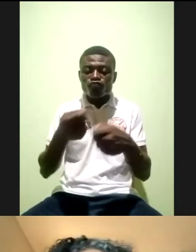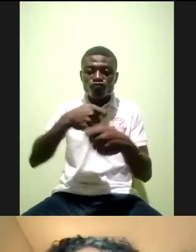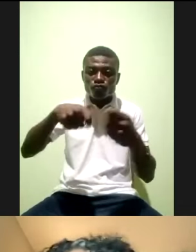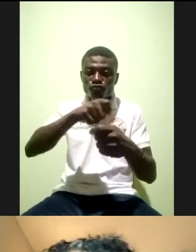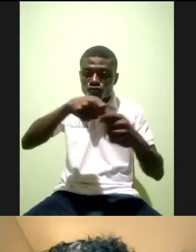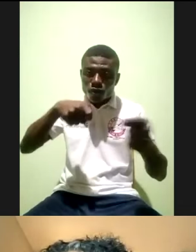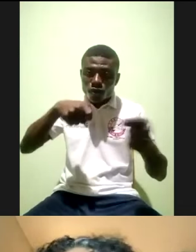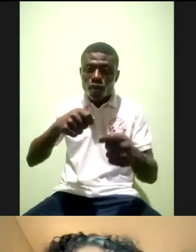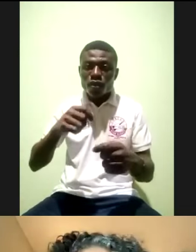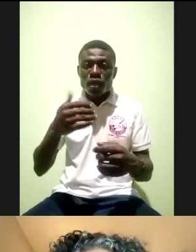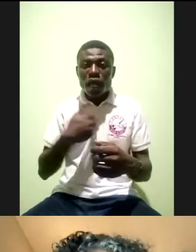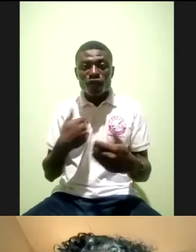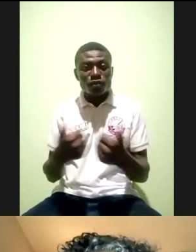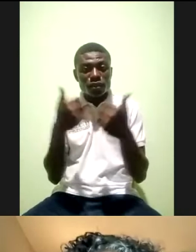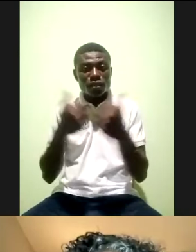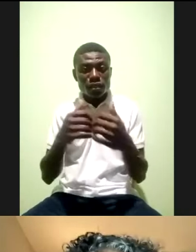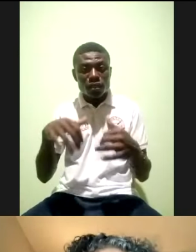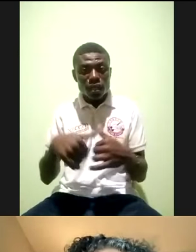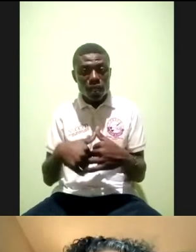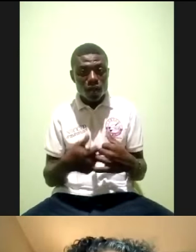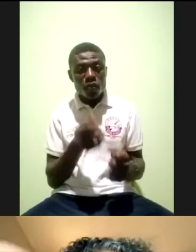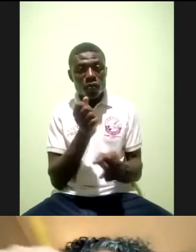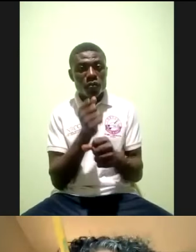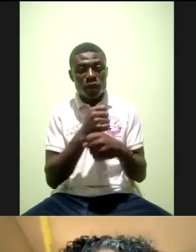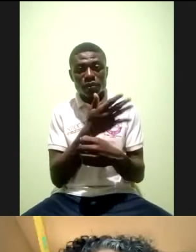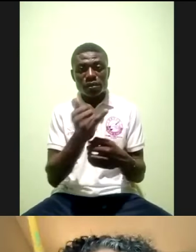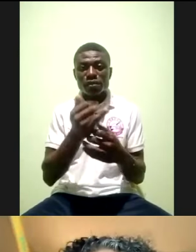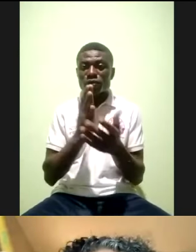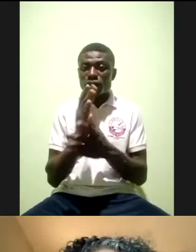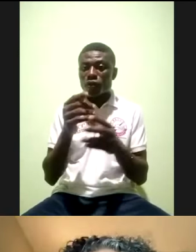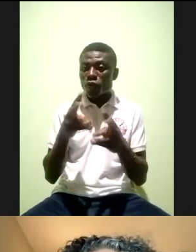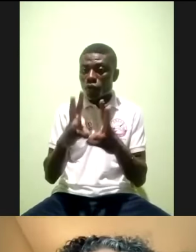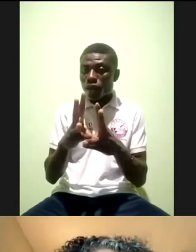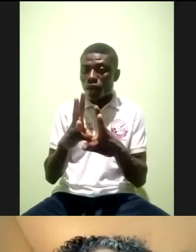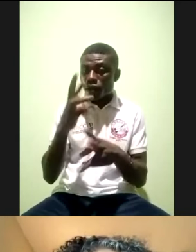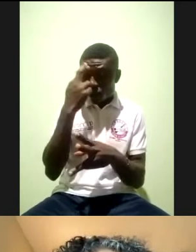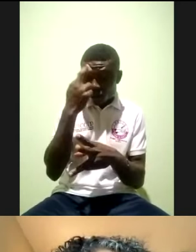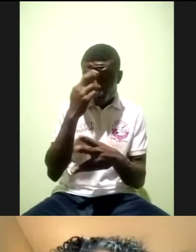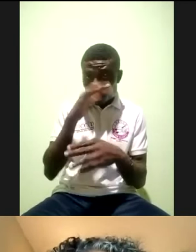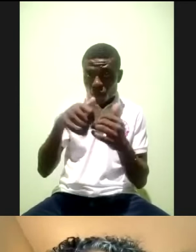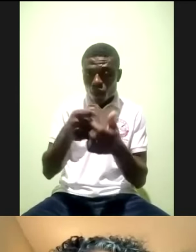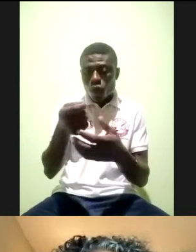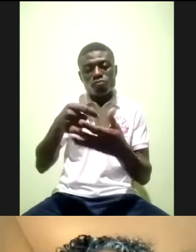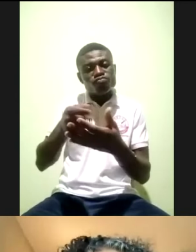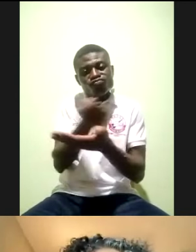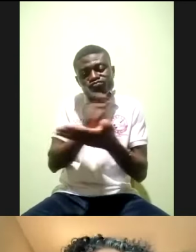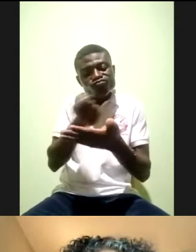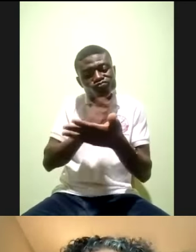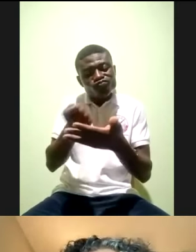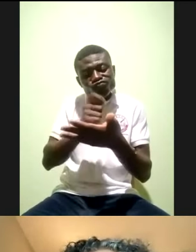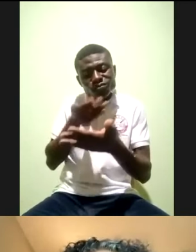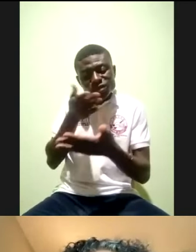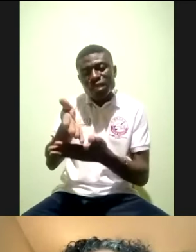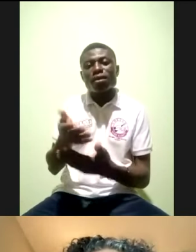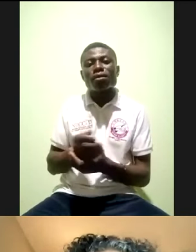may have a challenge in holding the pencil properly. That's why their handwriting challenges will be there.